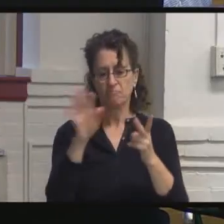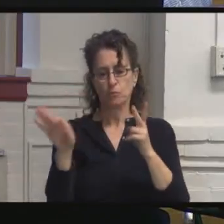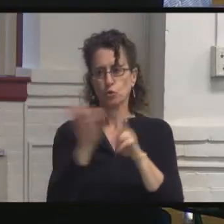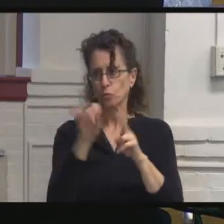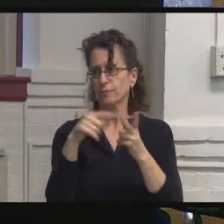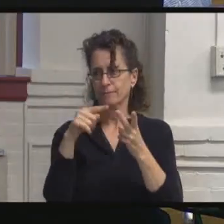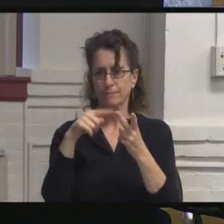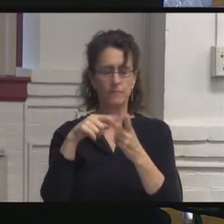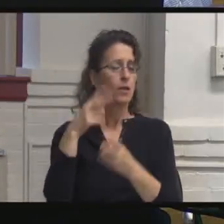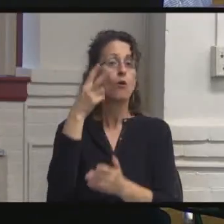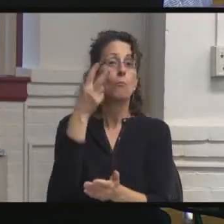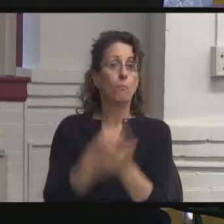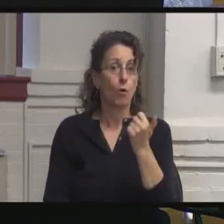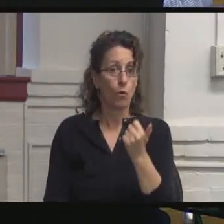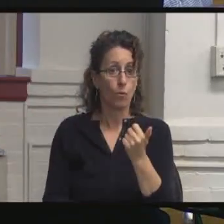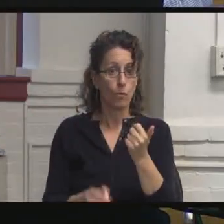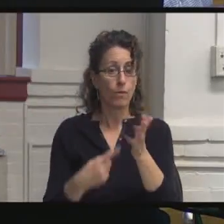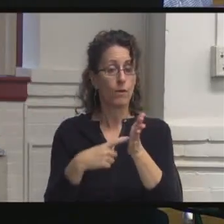to